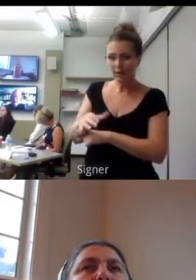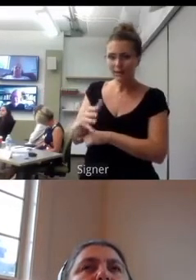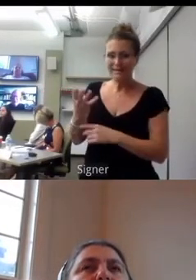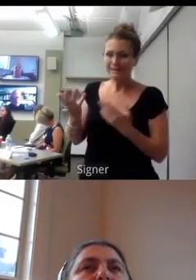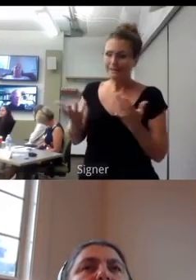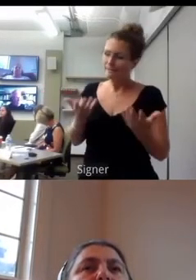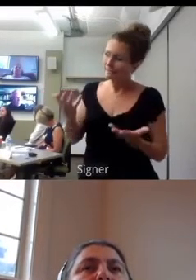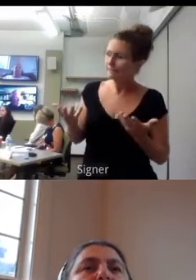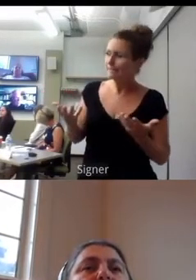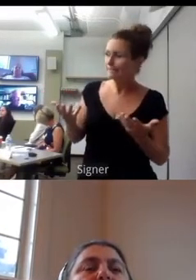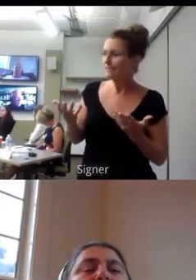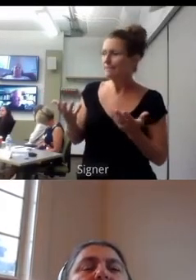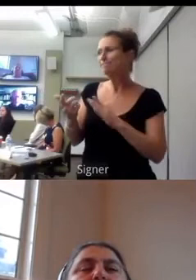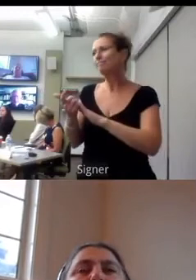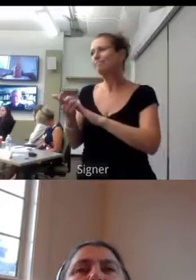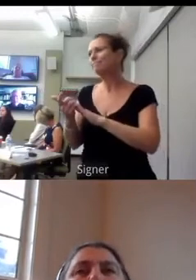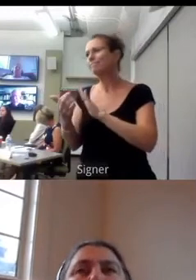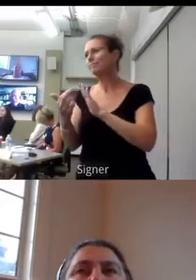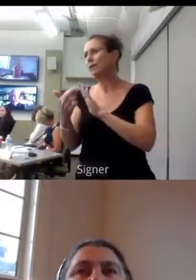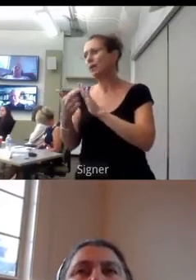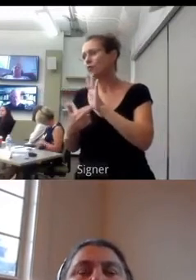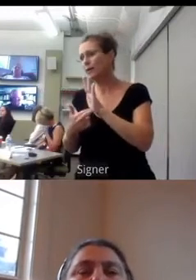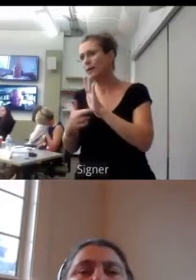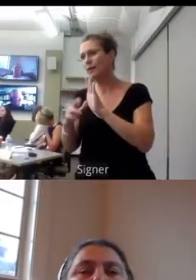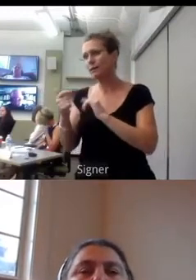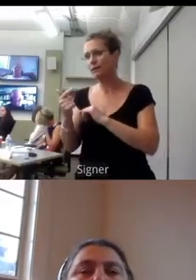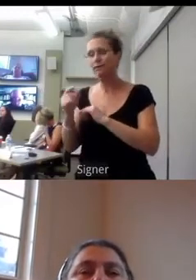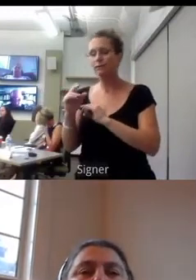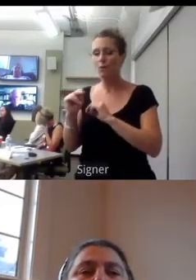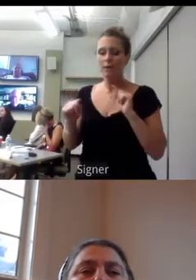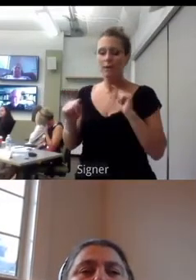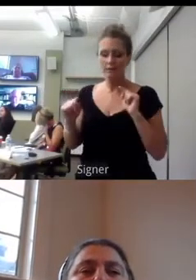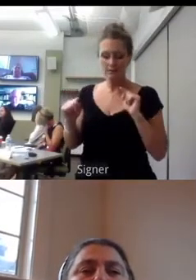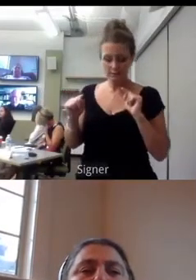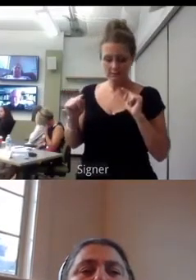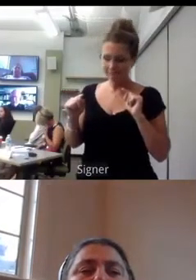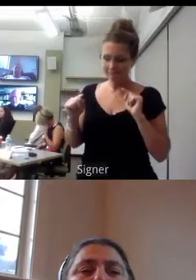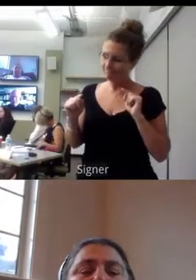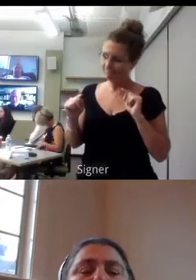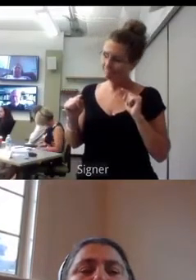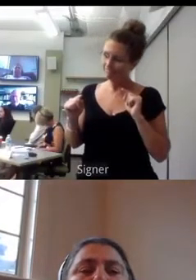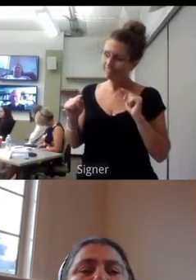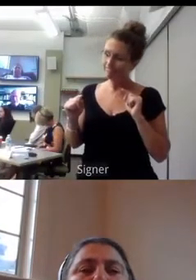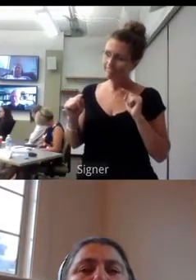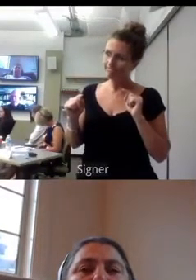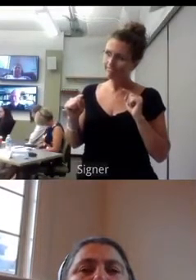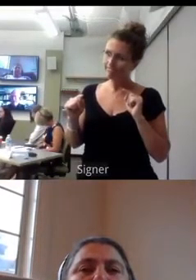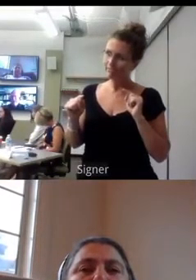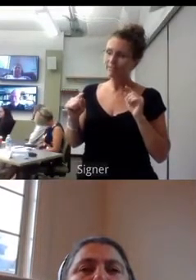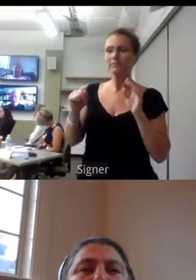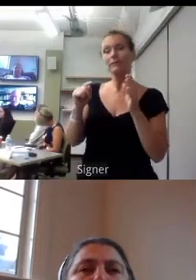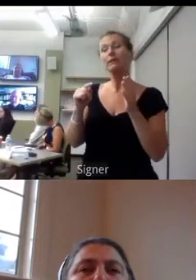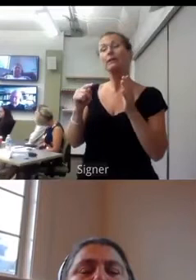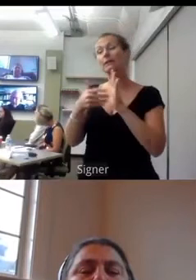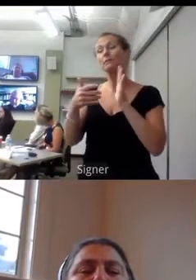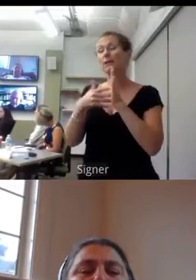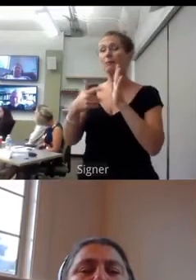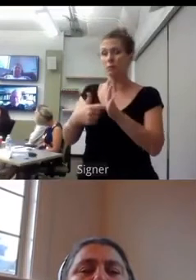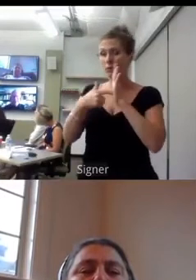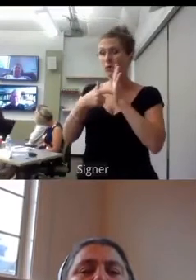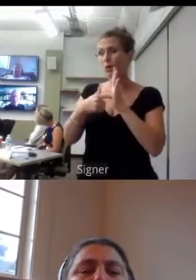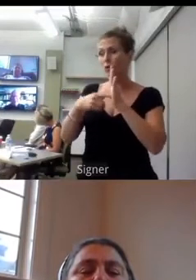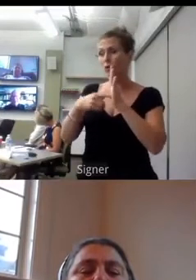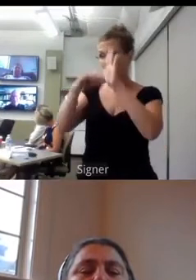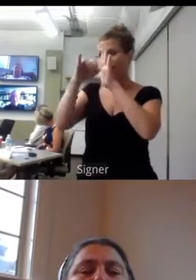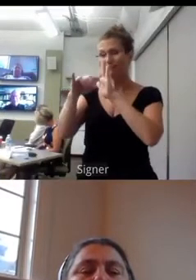also by these kinds of more specific identification of impairments. I still think of that as a